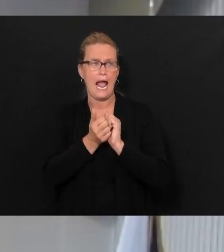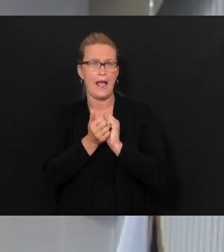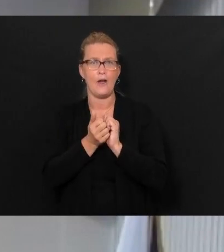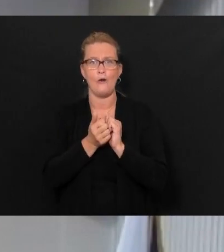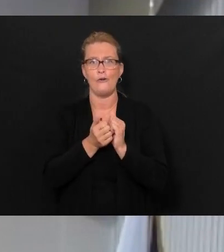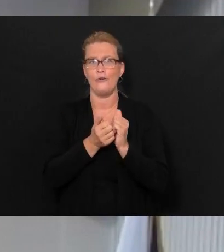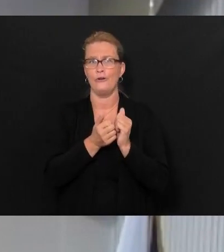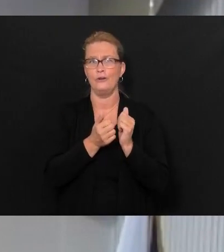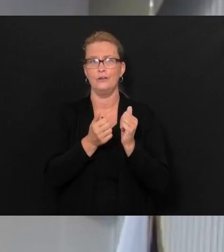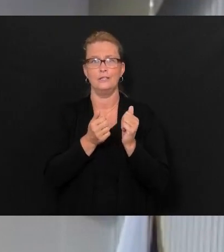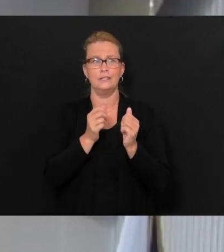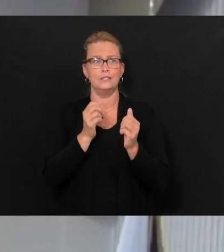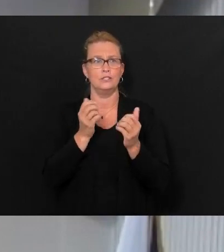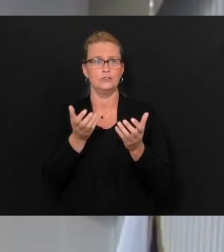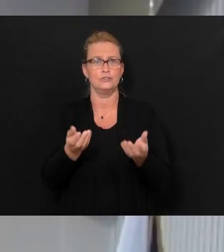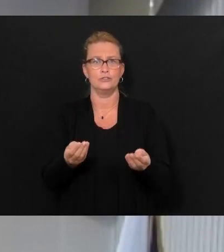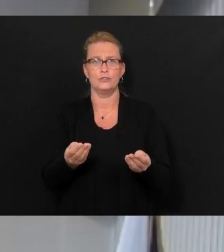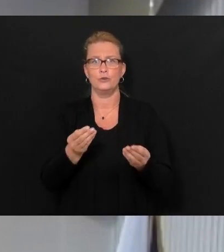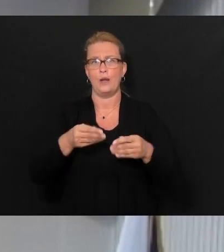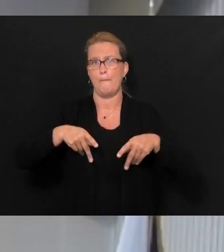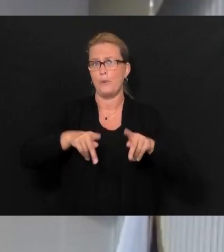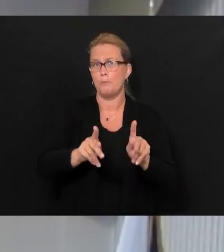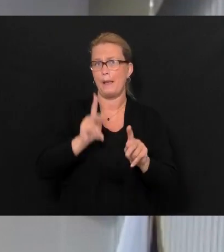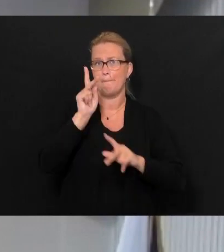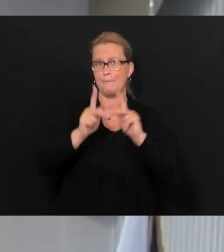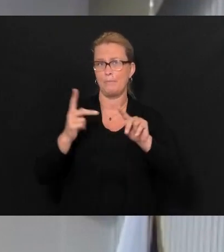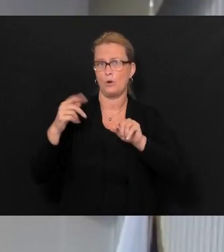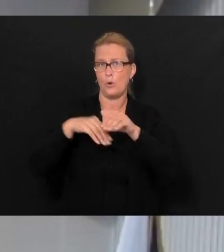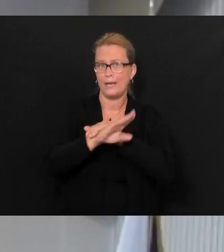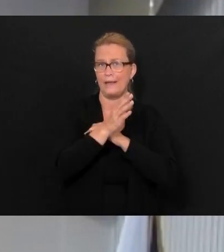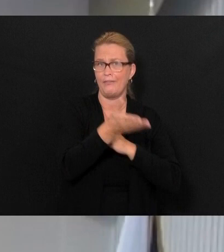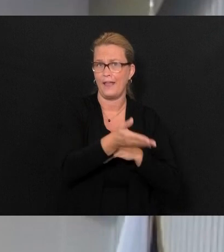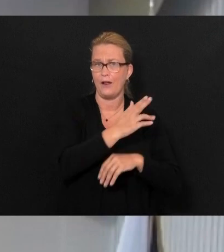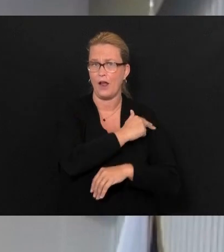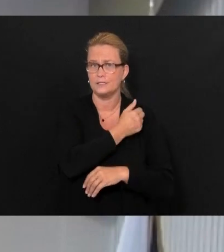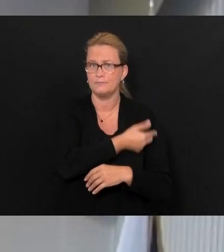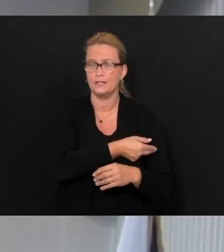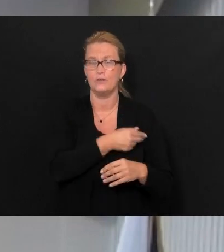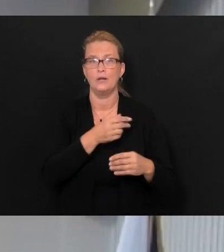we take into St. Francis, and we're looking at providing additional